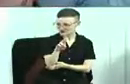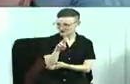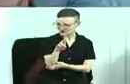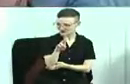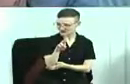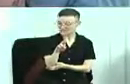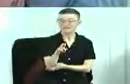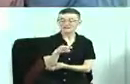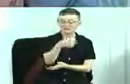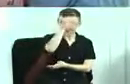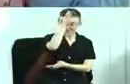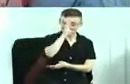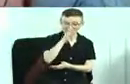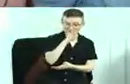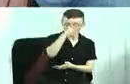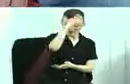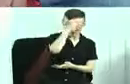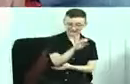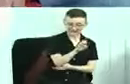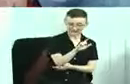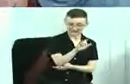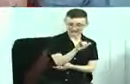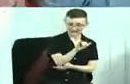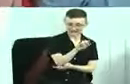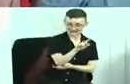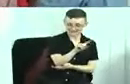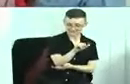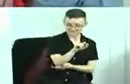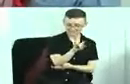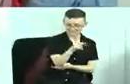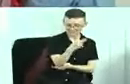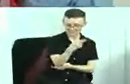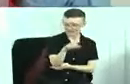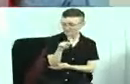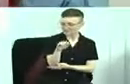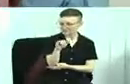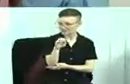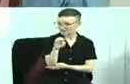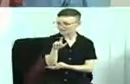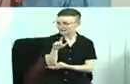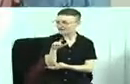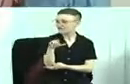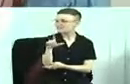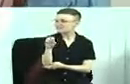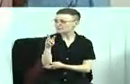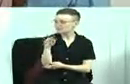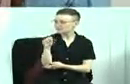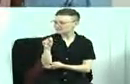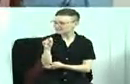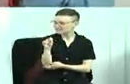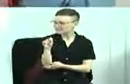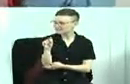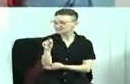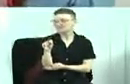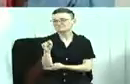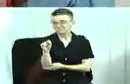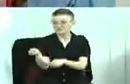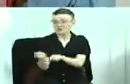godparents, Elizabeth and Tal Lewis. They're the godparents for Landon. And then we also